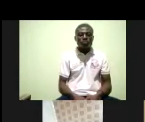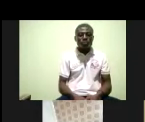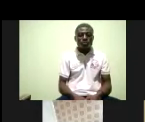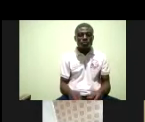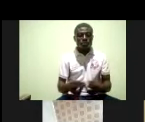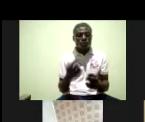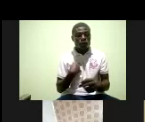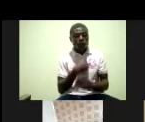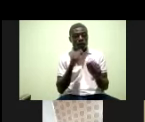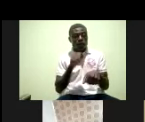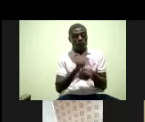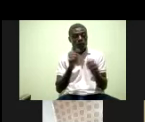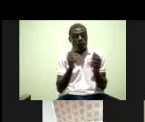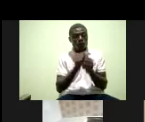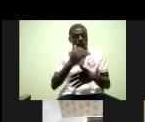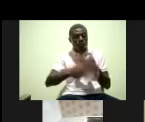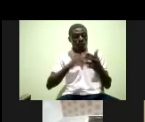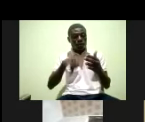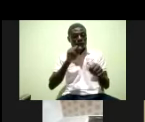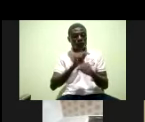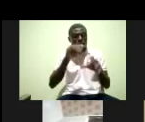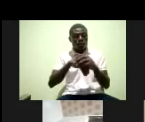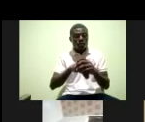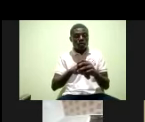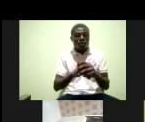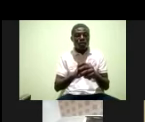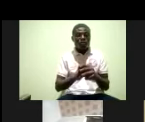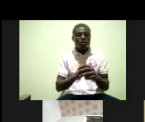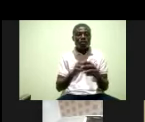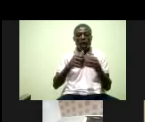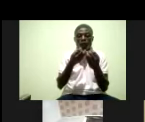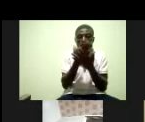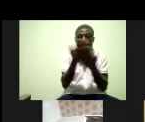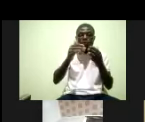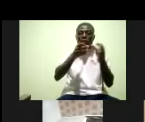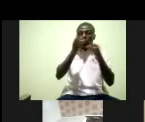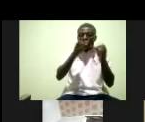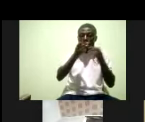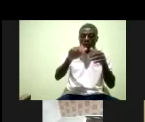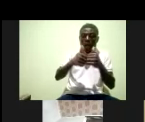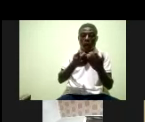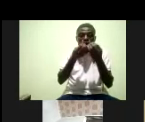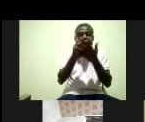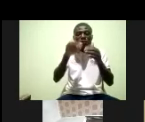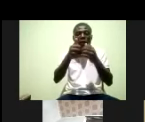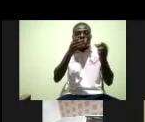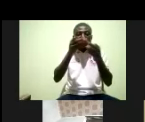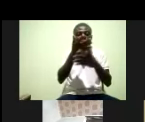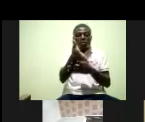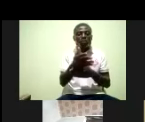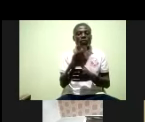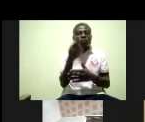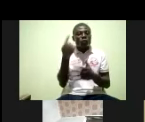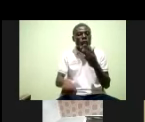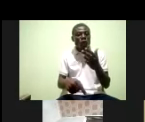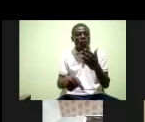difficulties with these processing will affect how visual information is interpreted or processed by the brain. What are the common signs